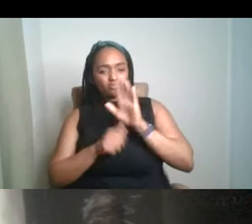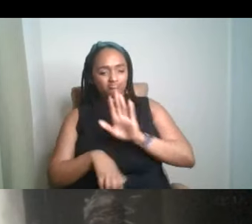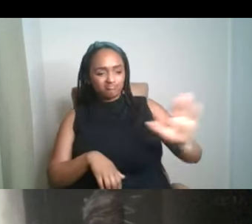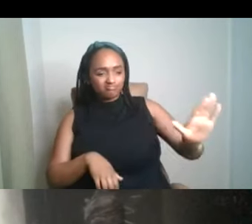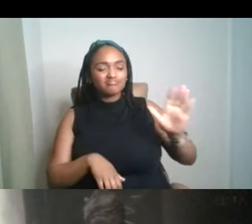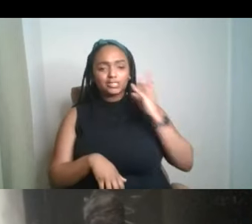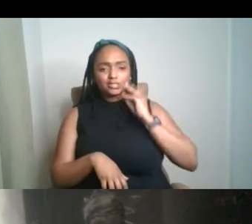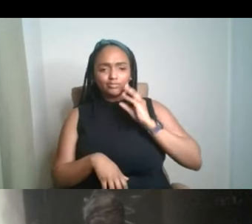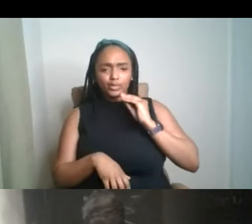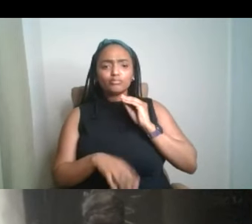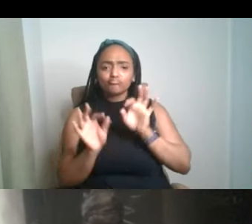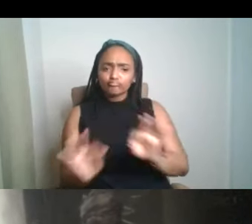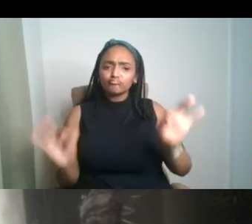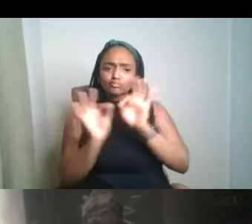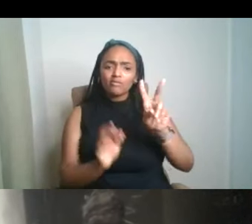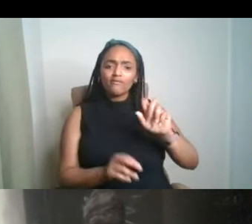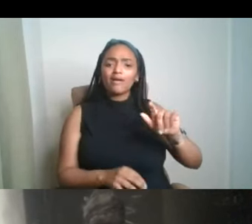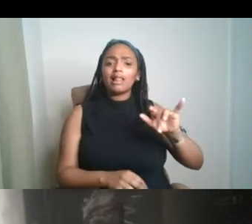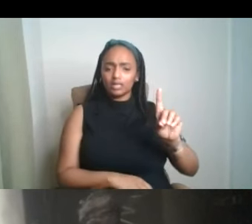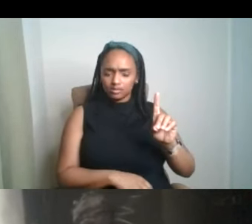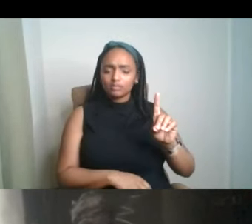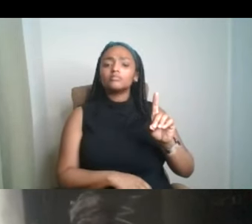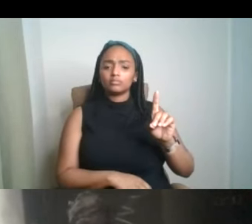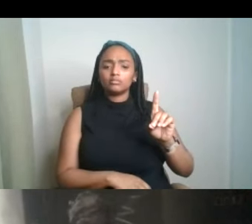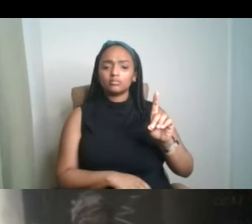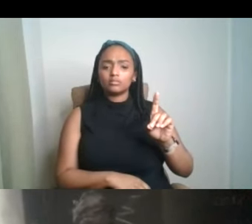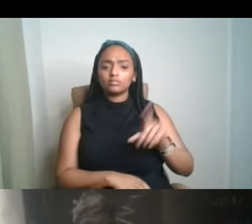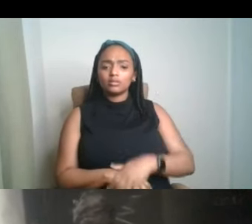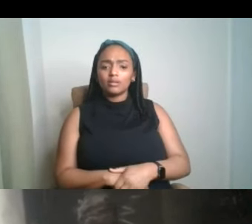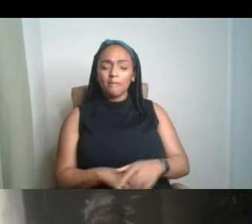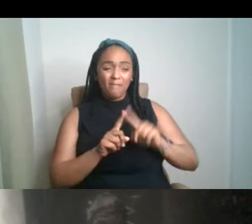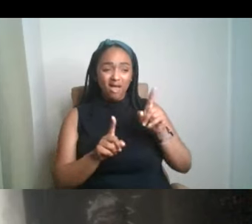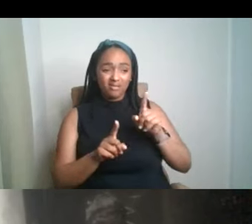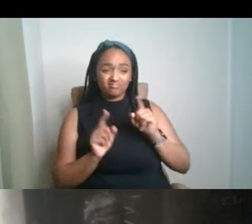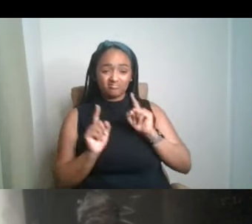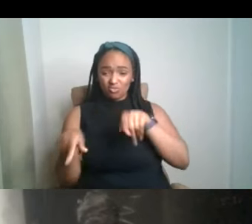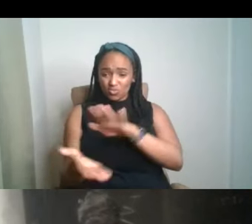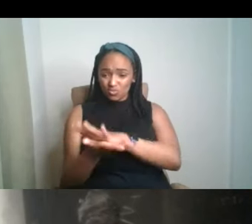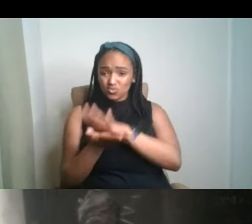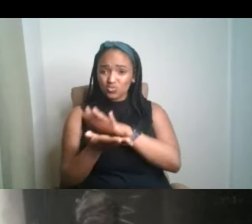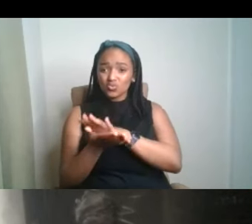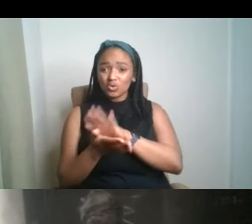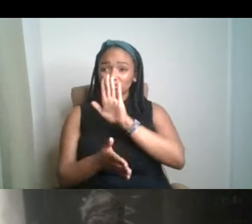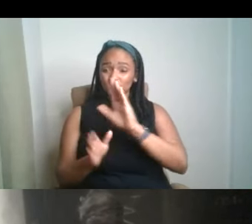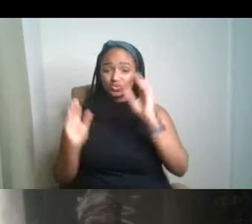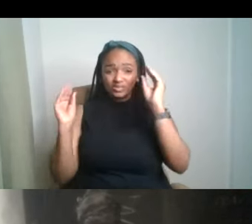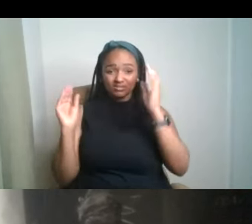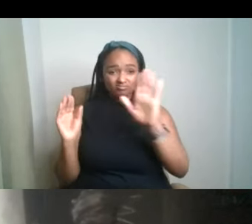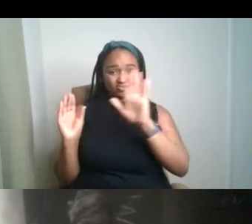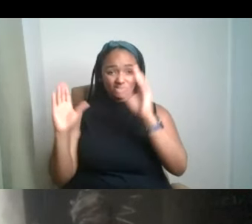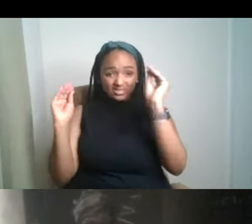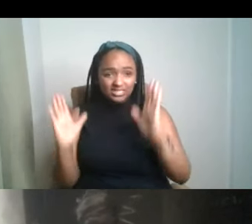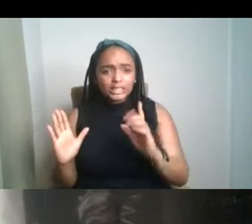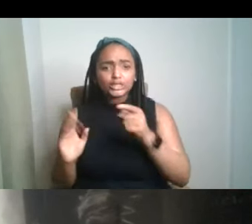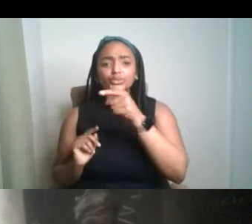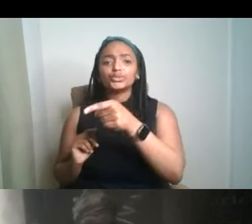I honestly think it's like a thing where it's like you go to school and you can't really protest against your teachers. Like you can't be like this question has the